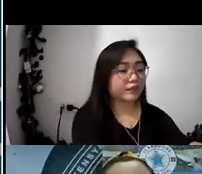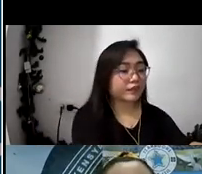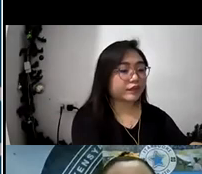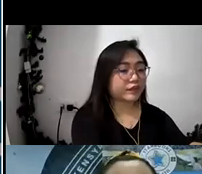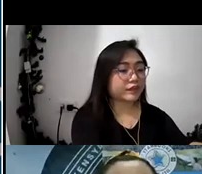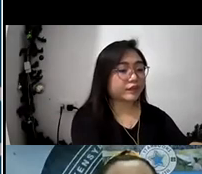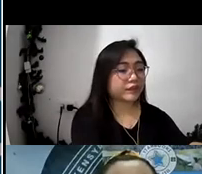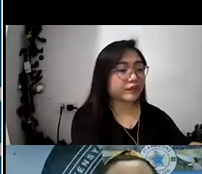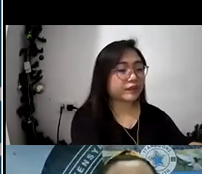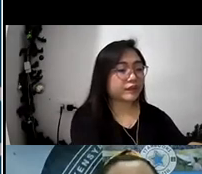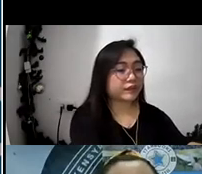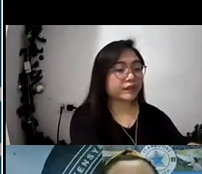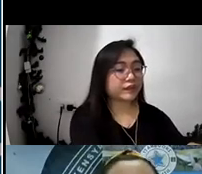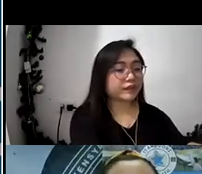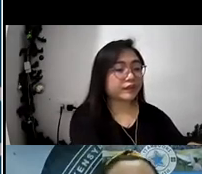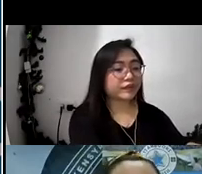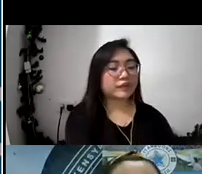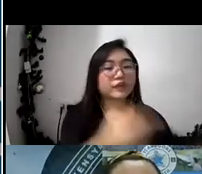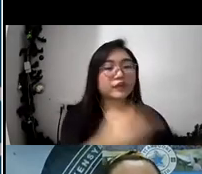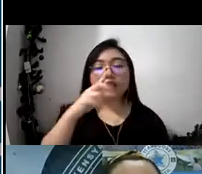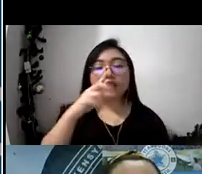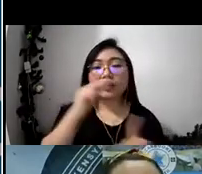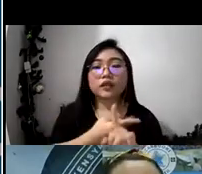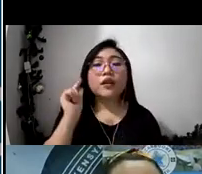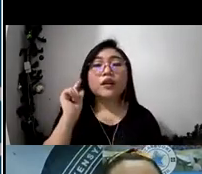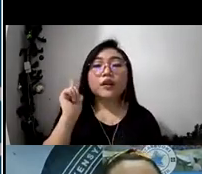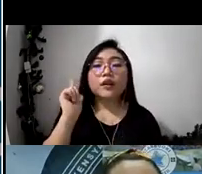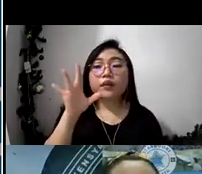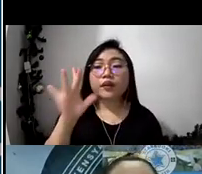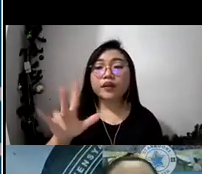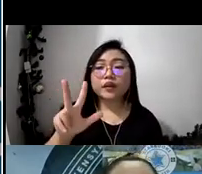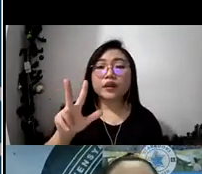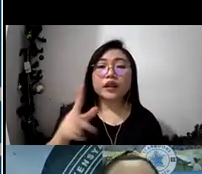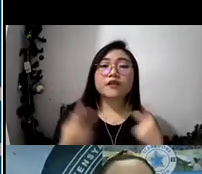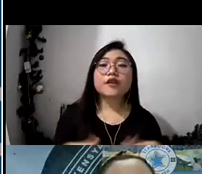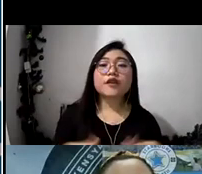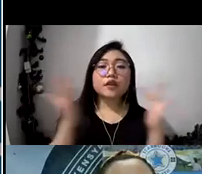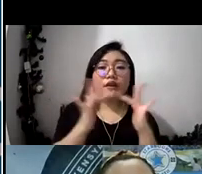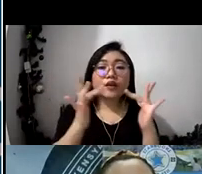Okay, for November 23, we will have our virtual opening ceremony and presser.